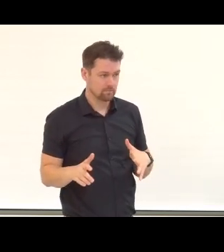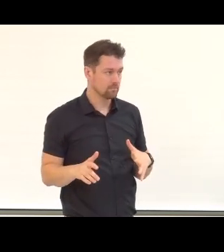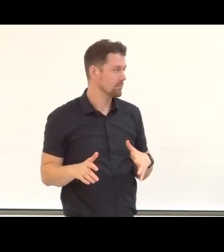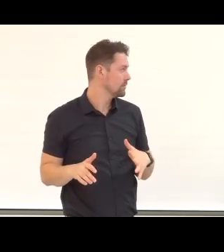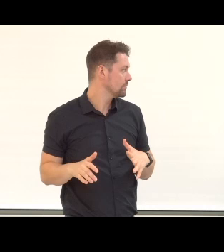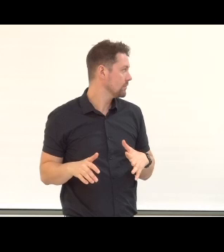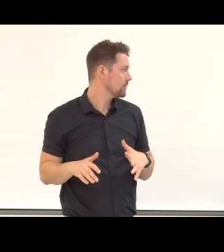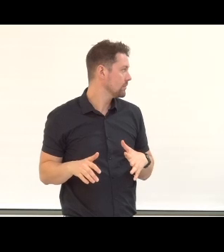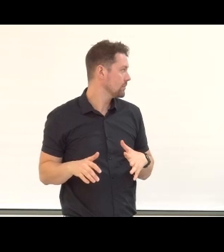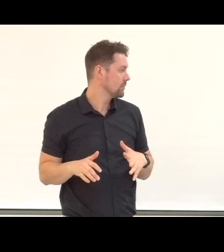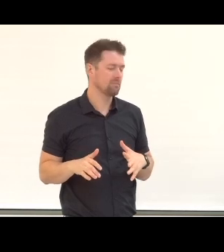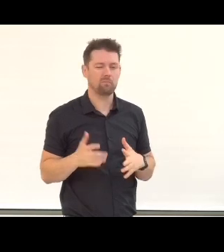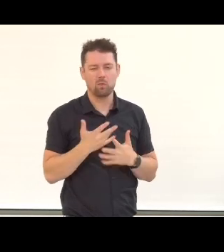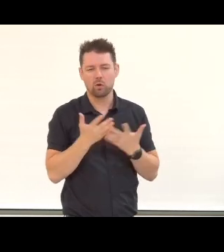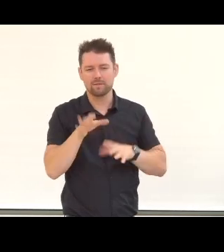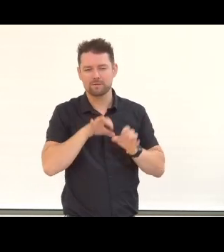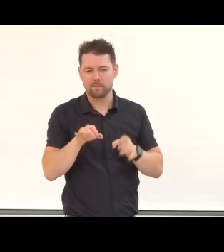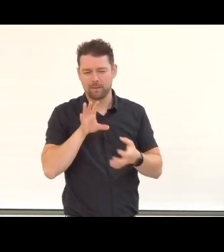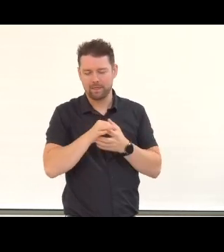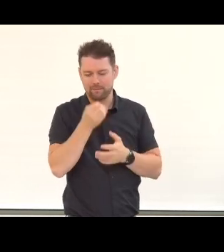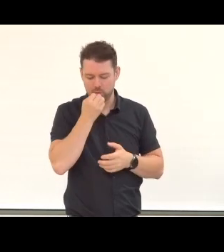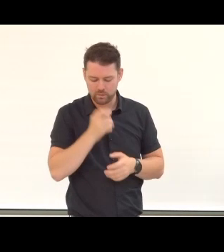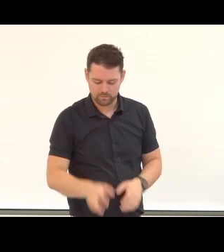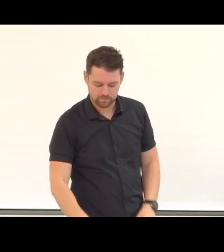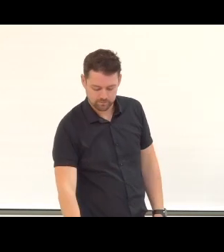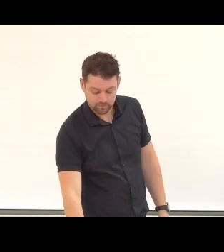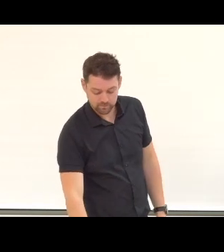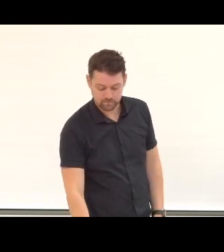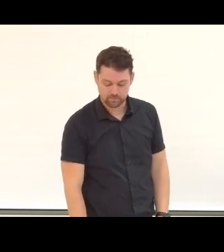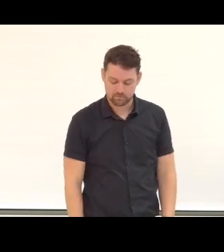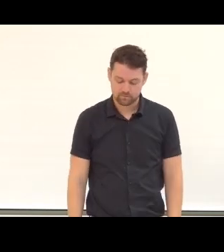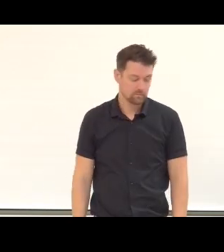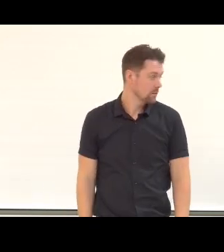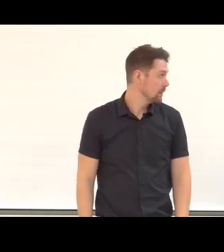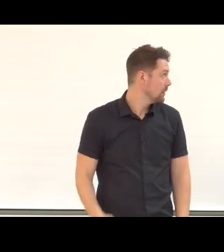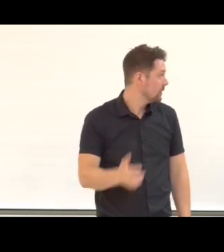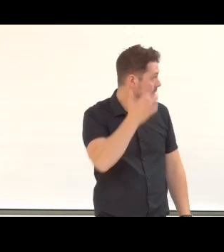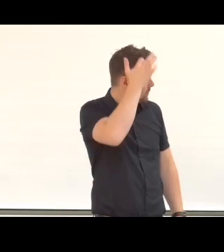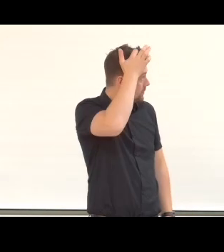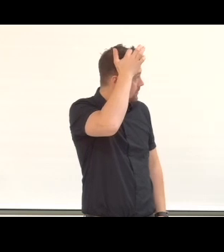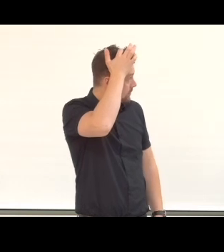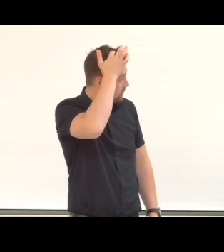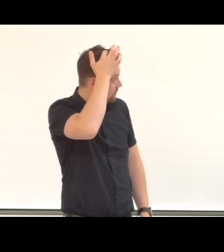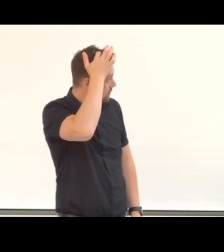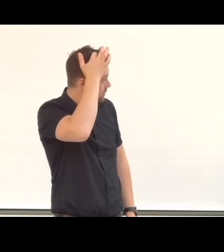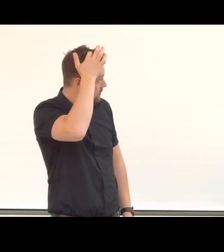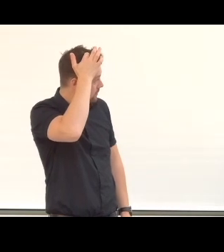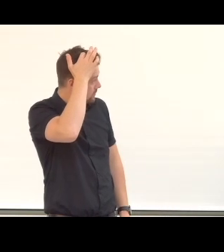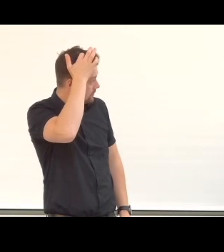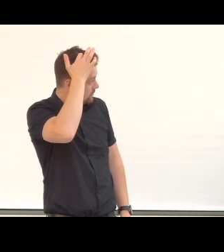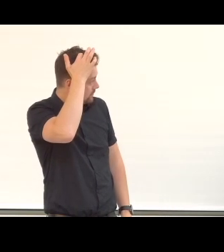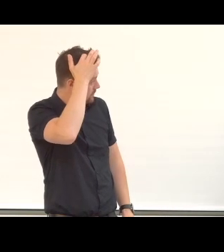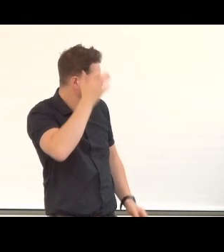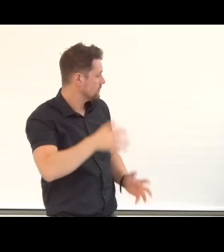microgreen experiments, to do this. Maybe a note about the experiments, you can leave this slide, is that, it's